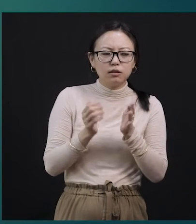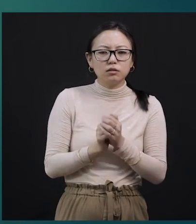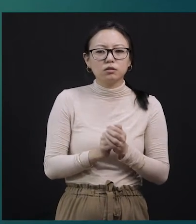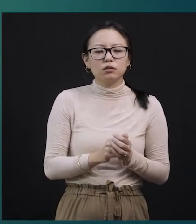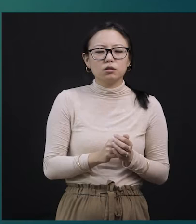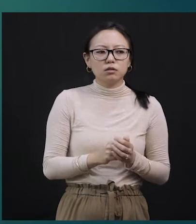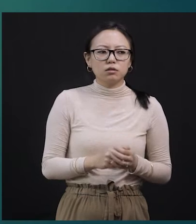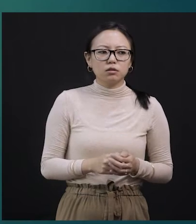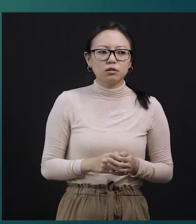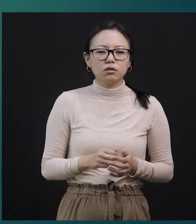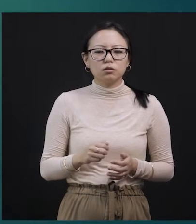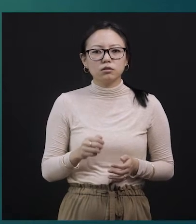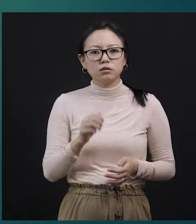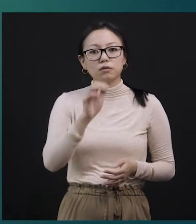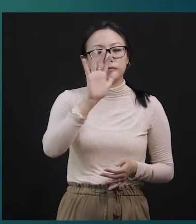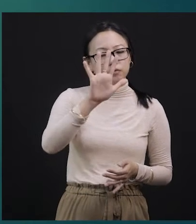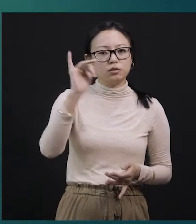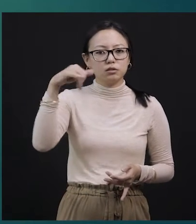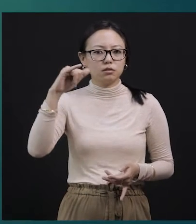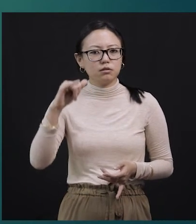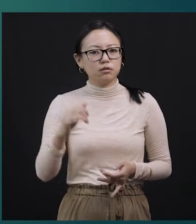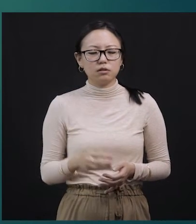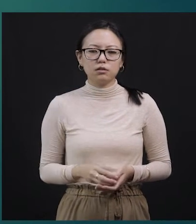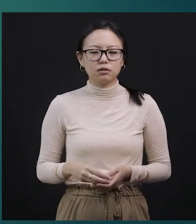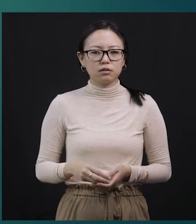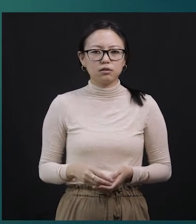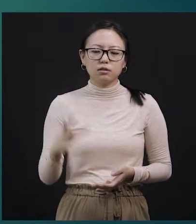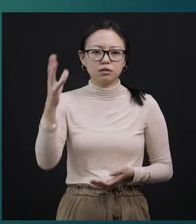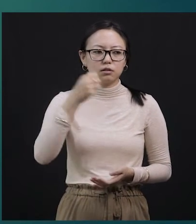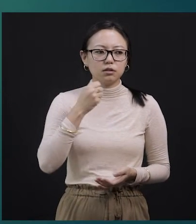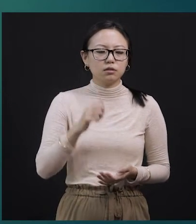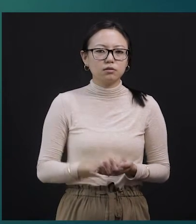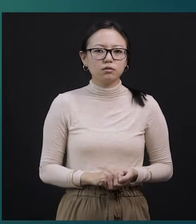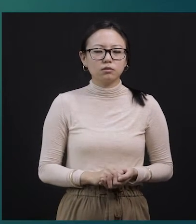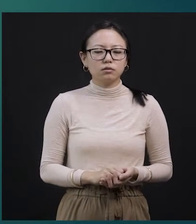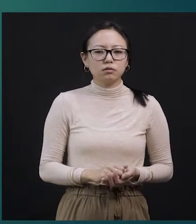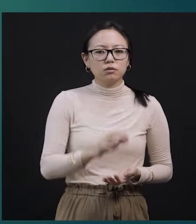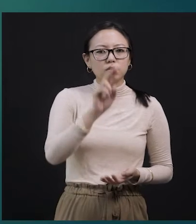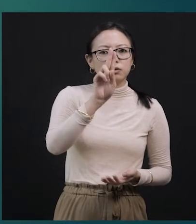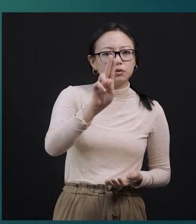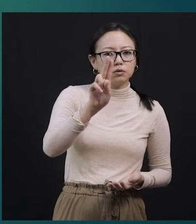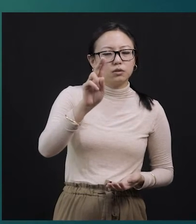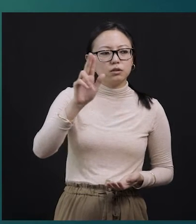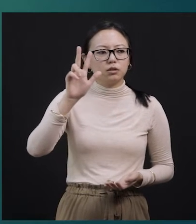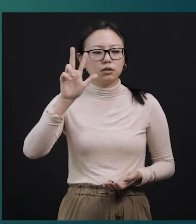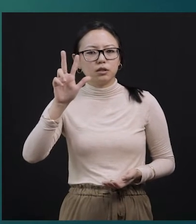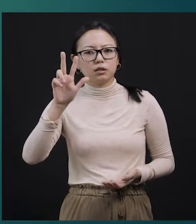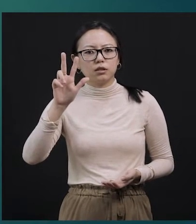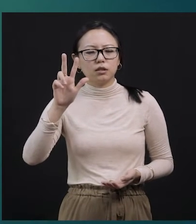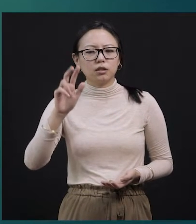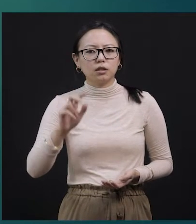with 2, you'll get a little closer number with it. If you will multiply 28 with 3, it will be more